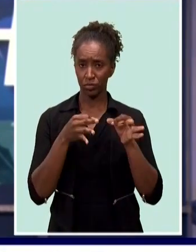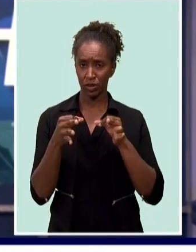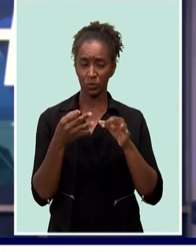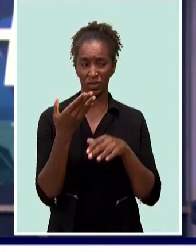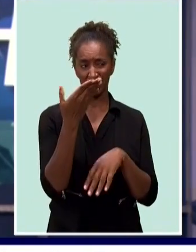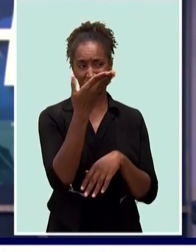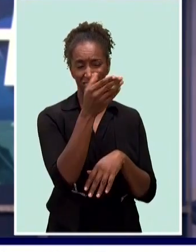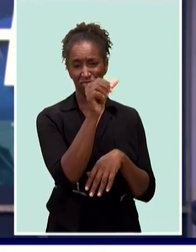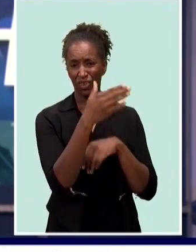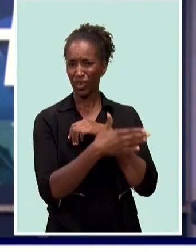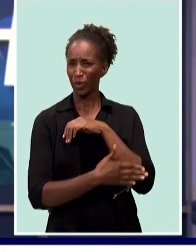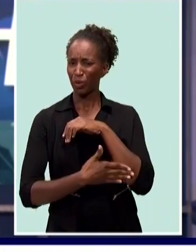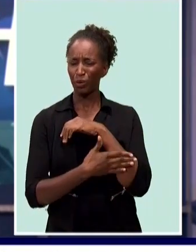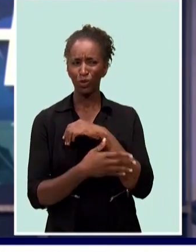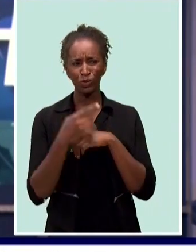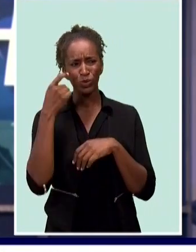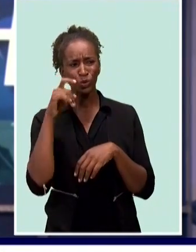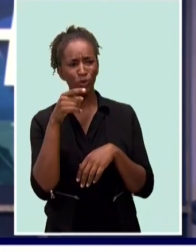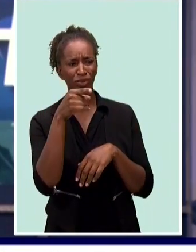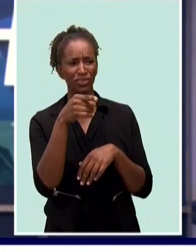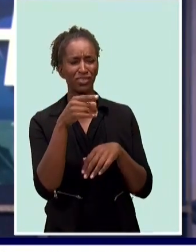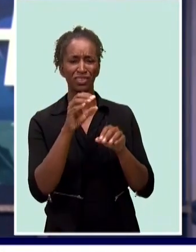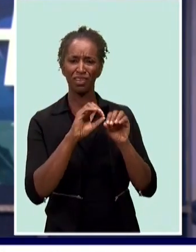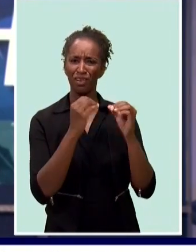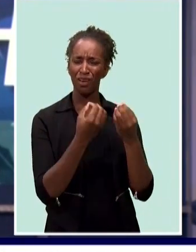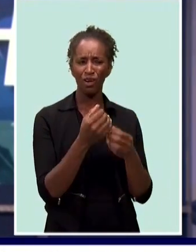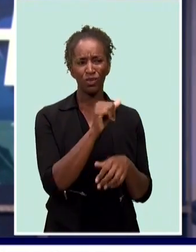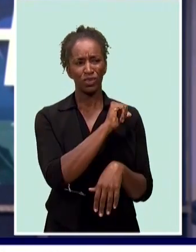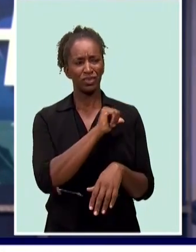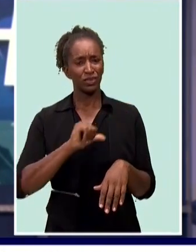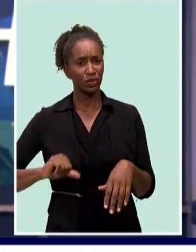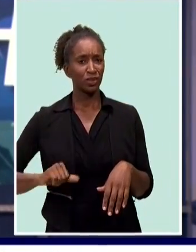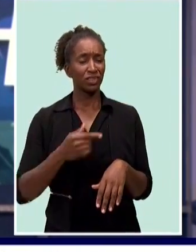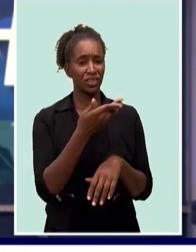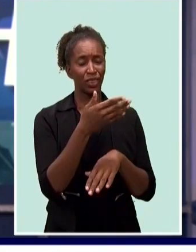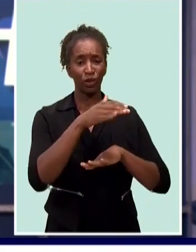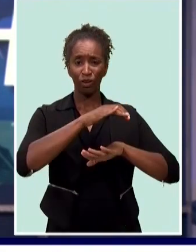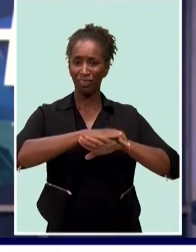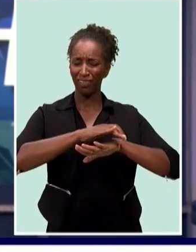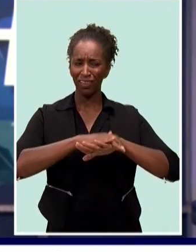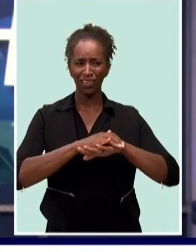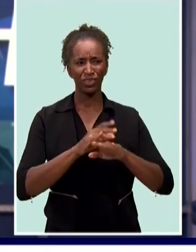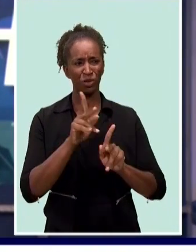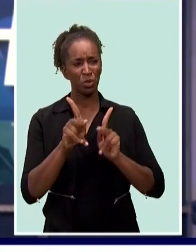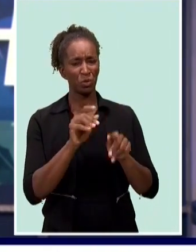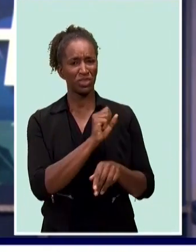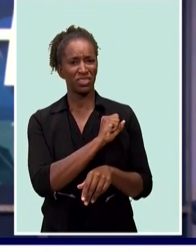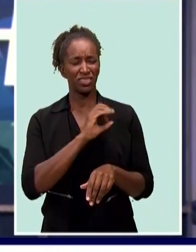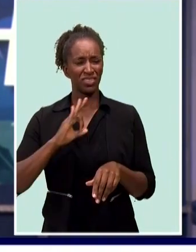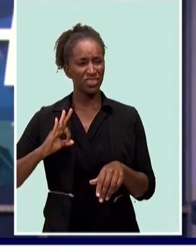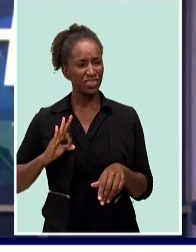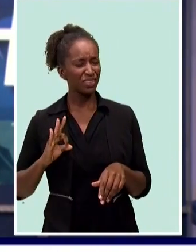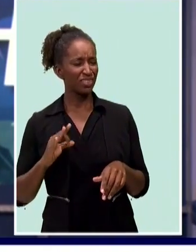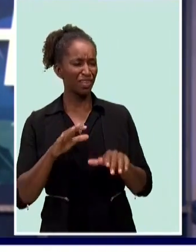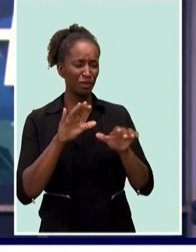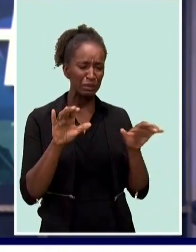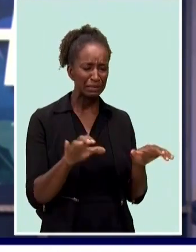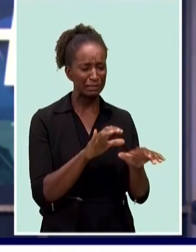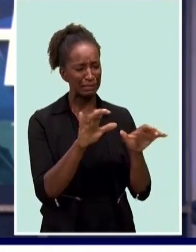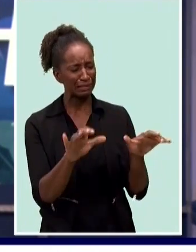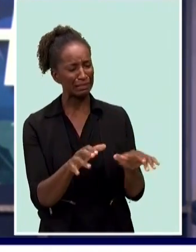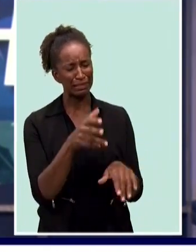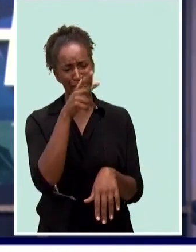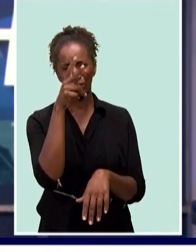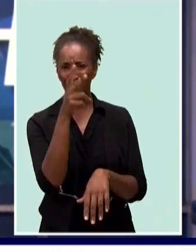poor working conditions and treatment meted out to staff at the High Commission in London. She says in order for Barbados to move forward, people must put